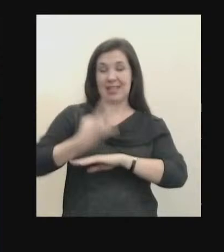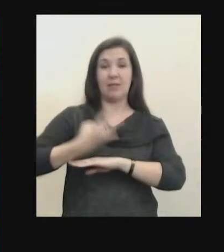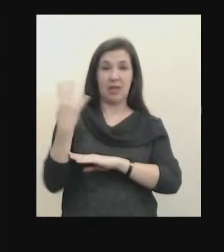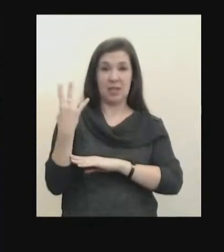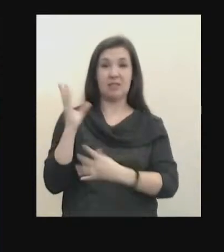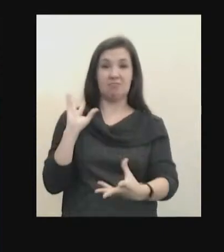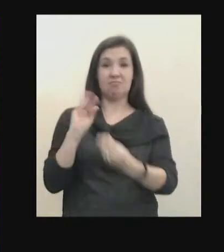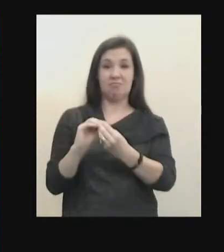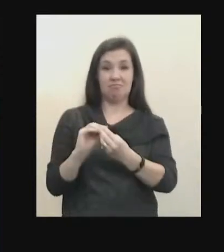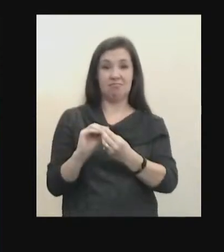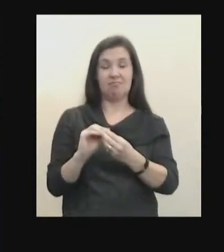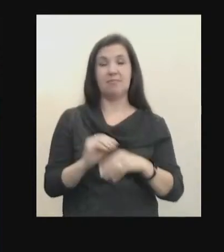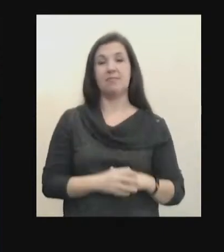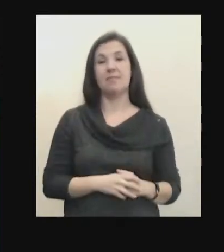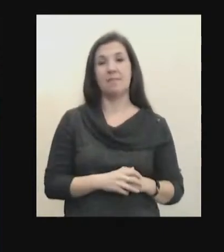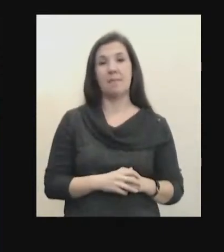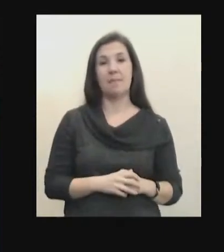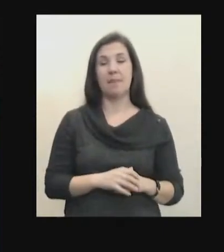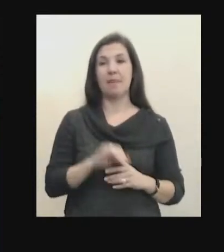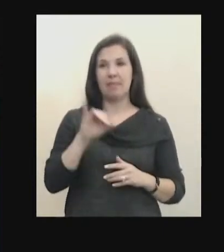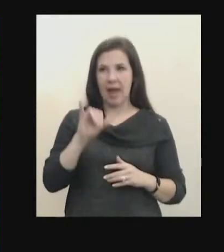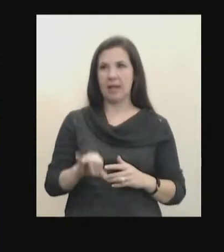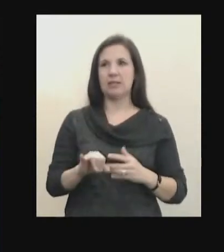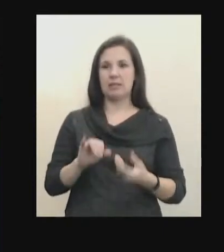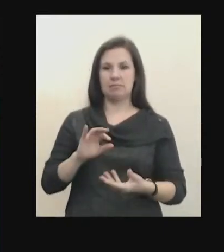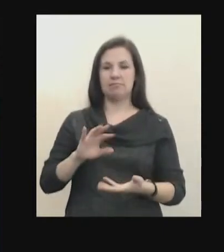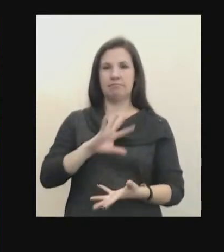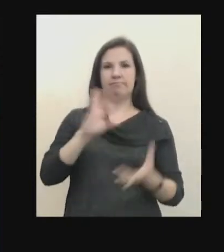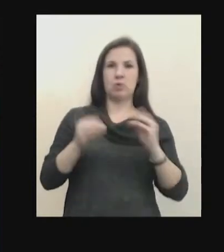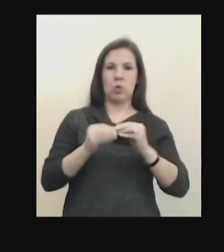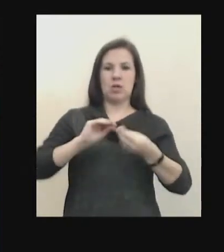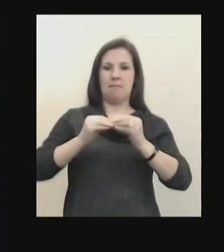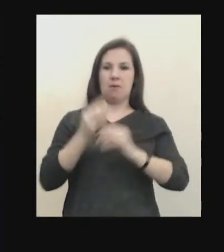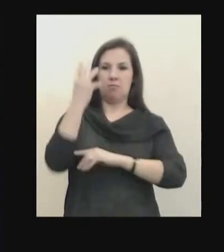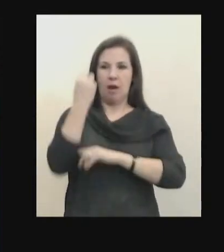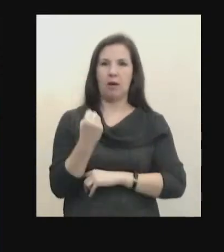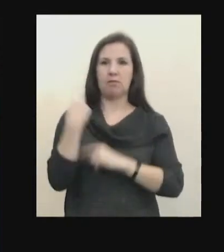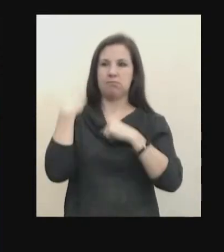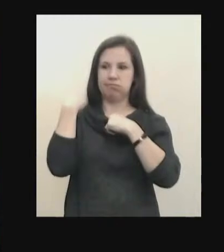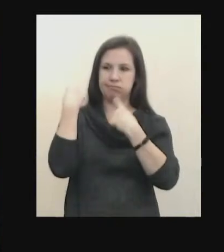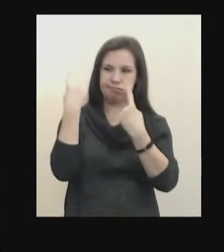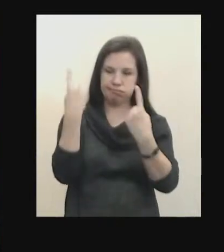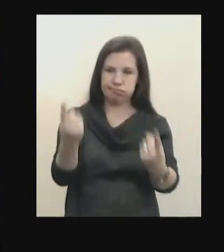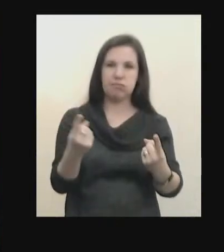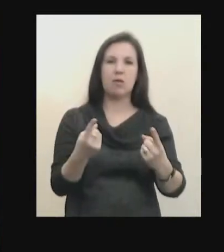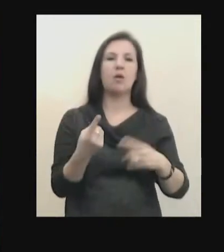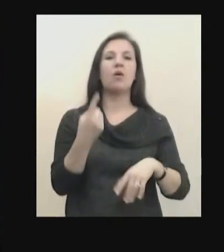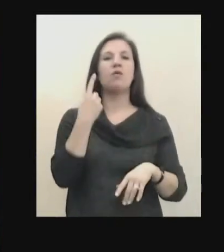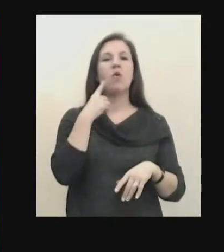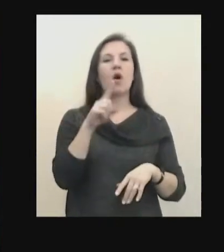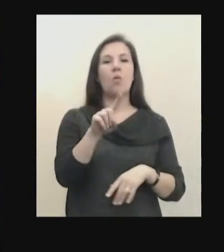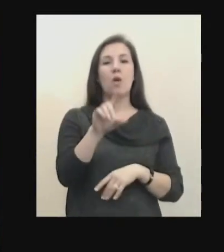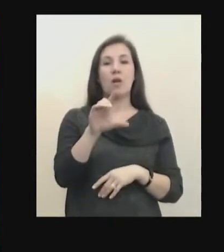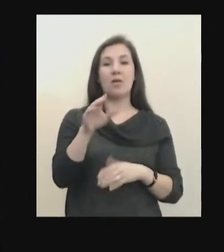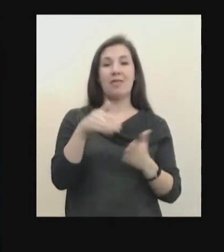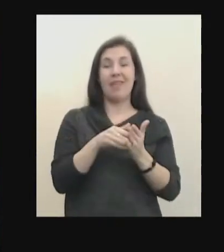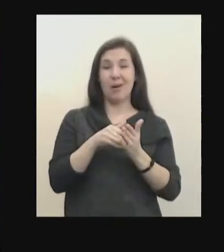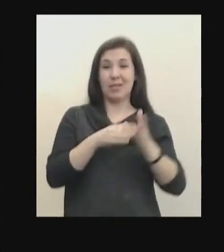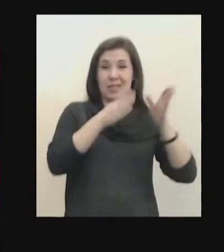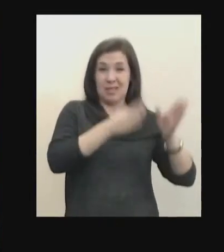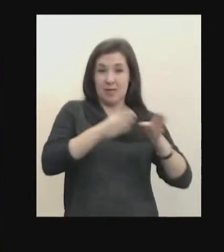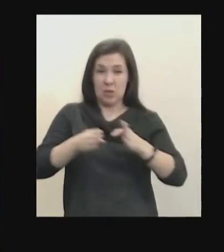a case record over 7 days for 100,000 residents, 492. It's